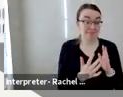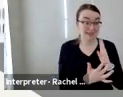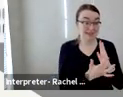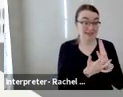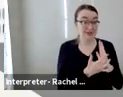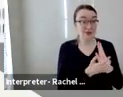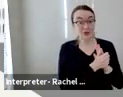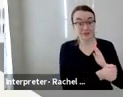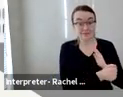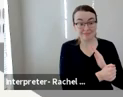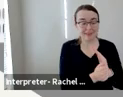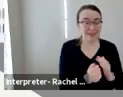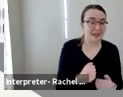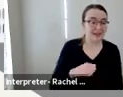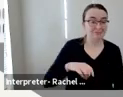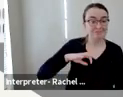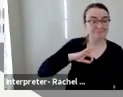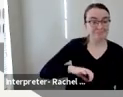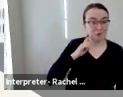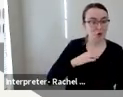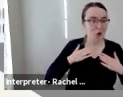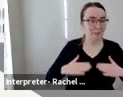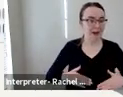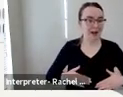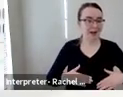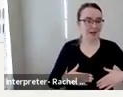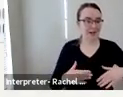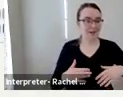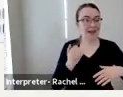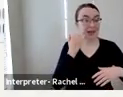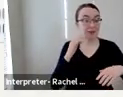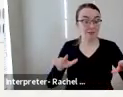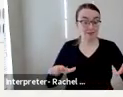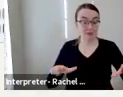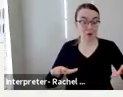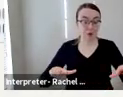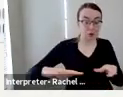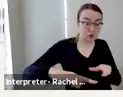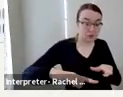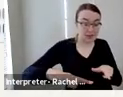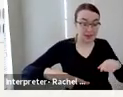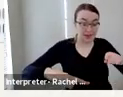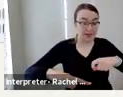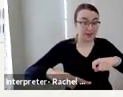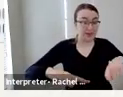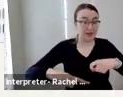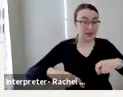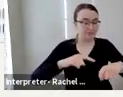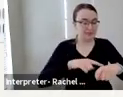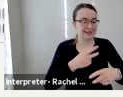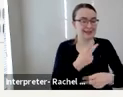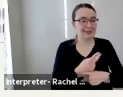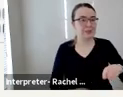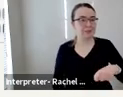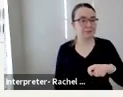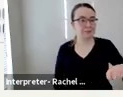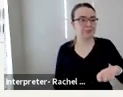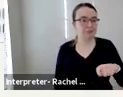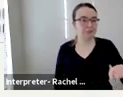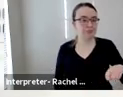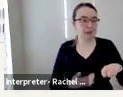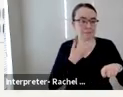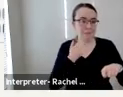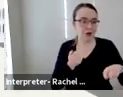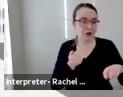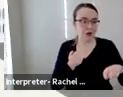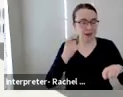your biomechanics, right? If you turn the page a certain way, everyone draws in a certain angle better and your